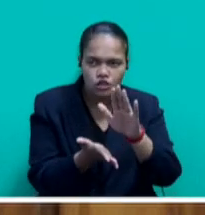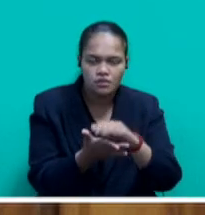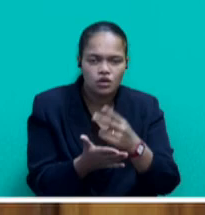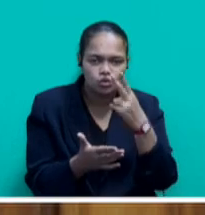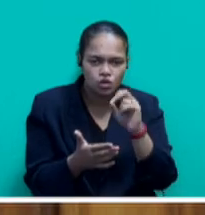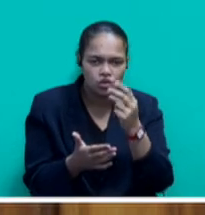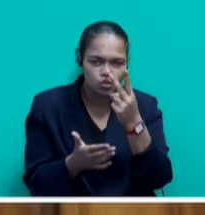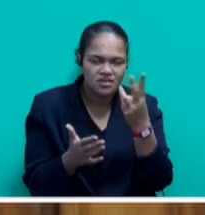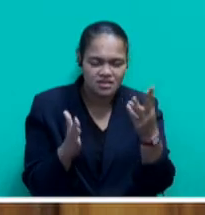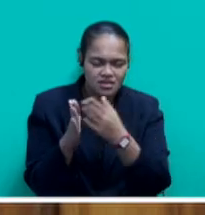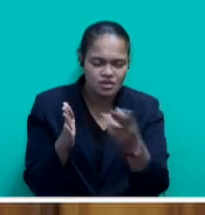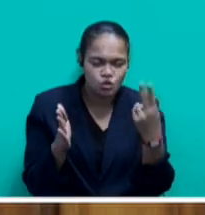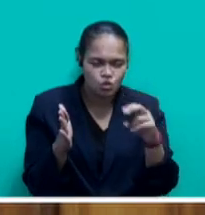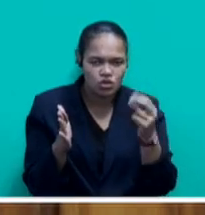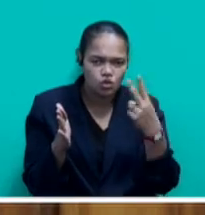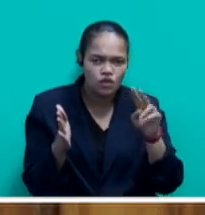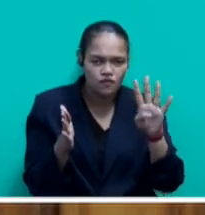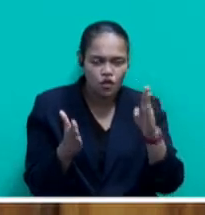2023-24 national budget. Thank you, Mr. Speaker.